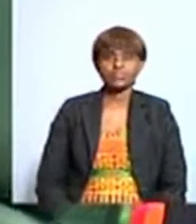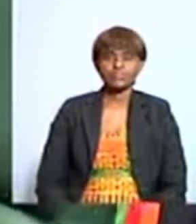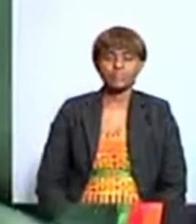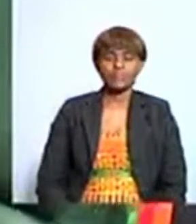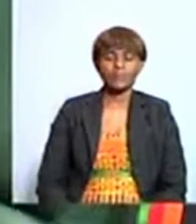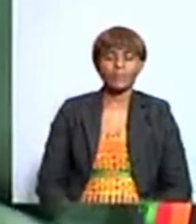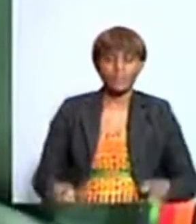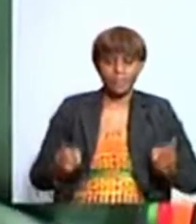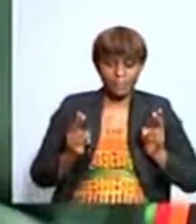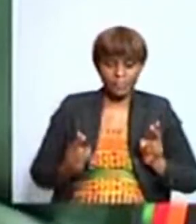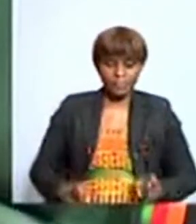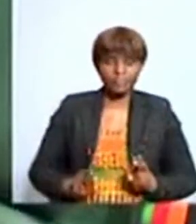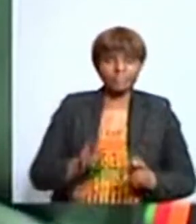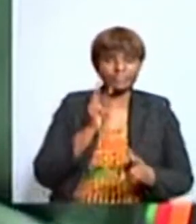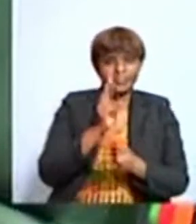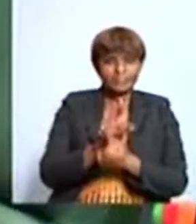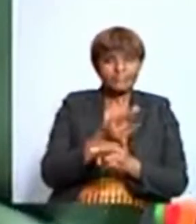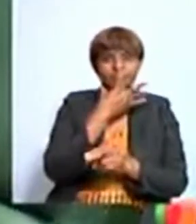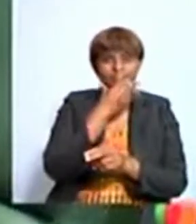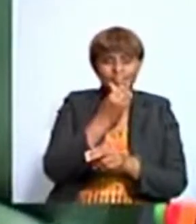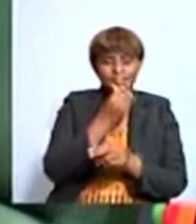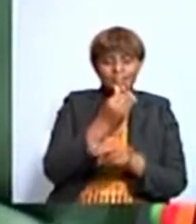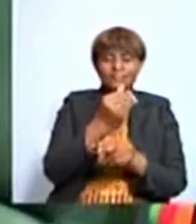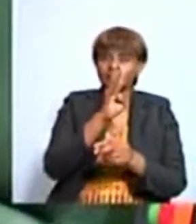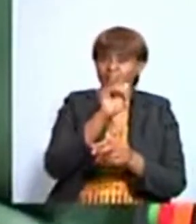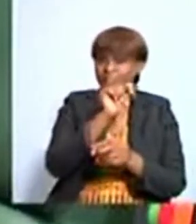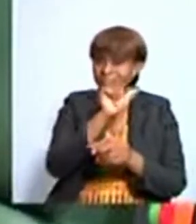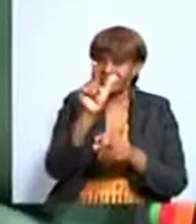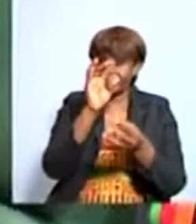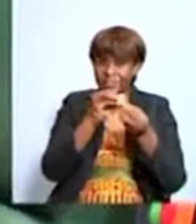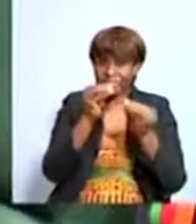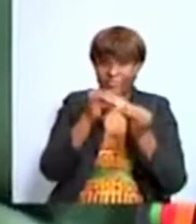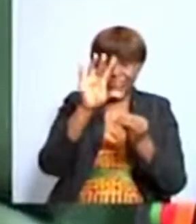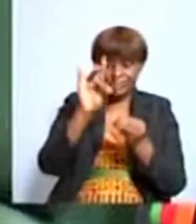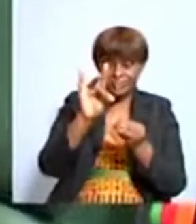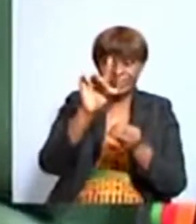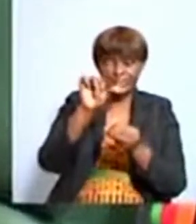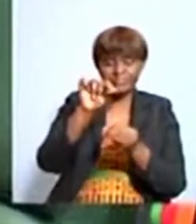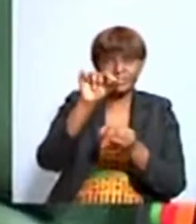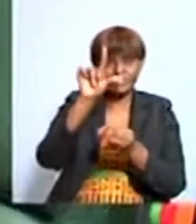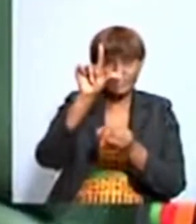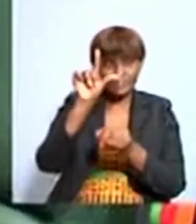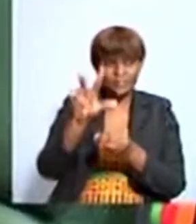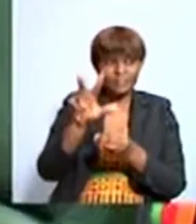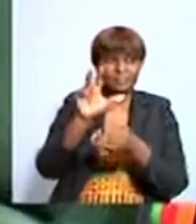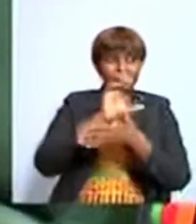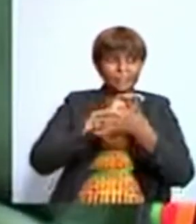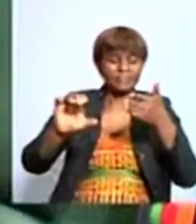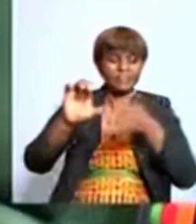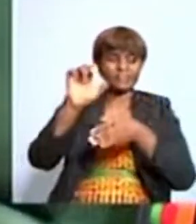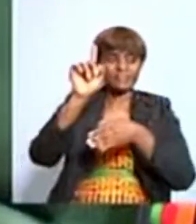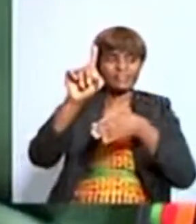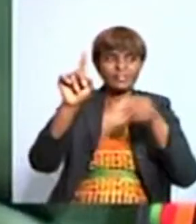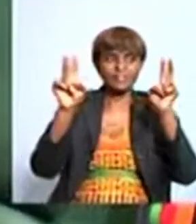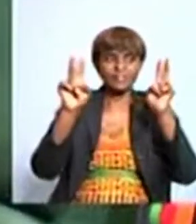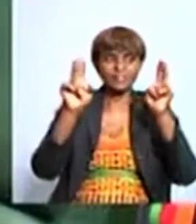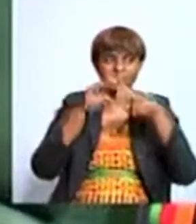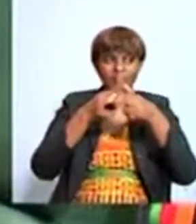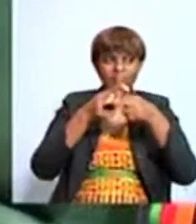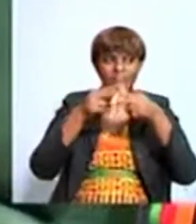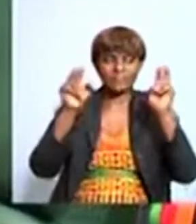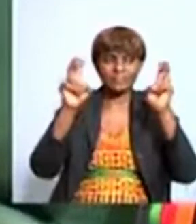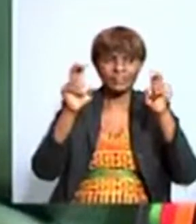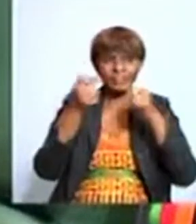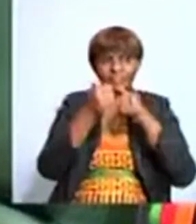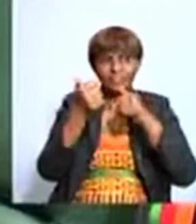The Human Rights Commission Bill, National Assembly Bill number 8 of 2023, Clause 1, short title. Any